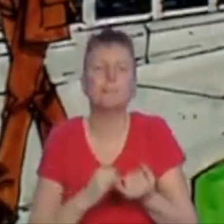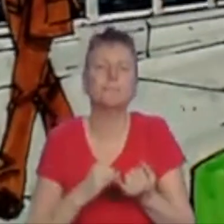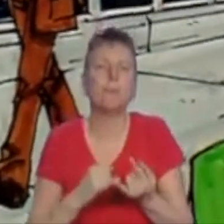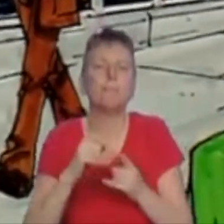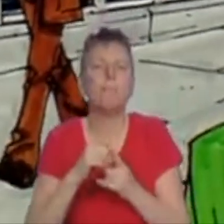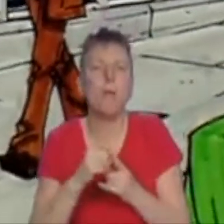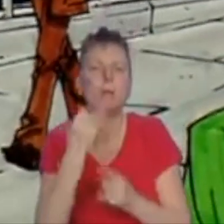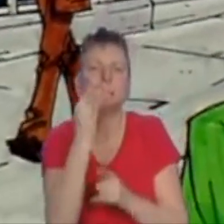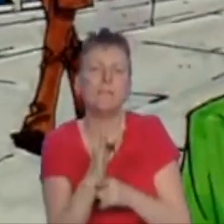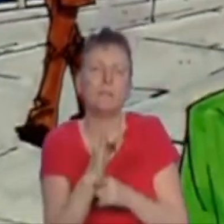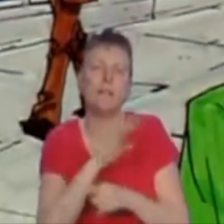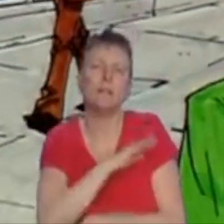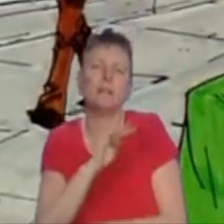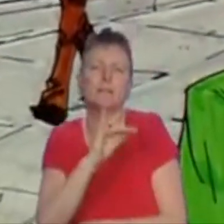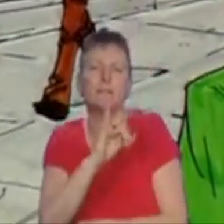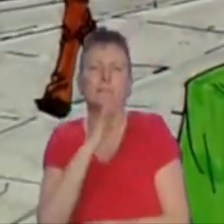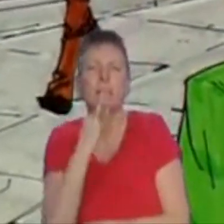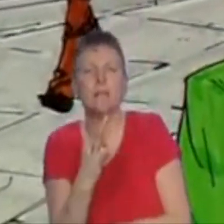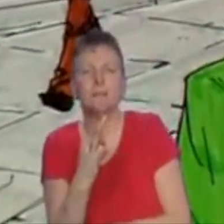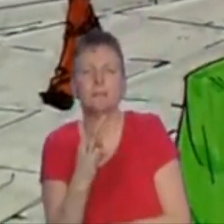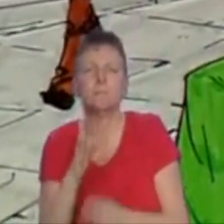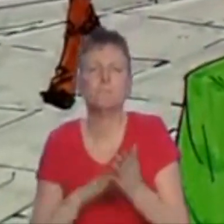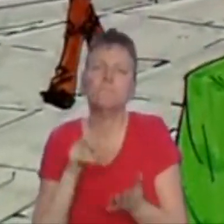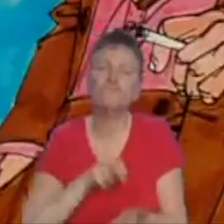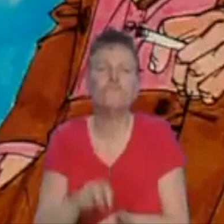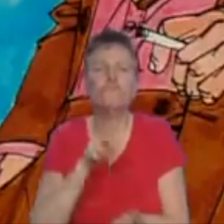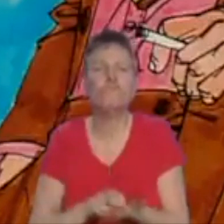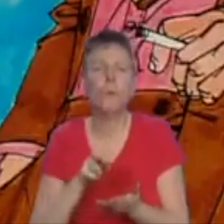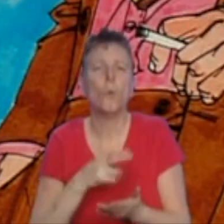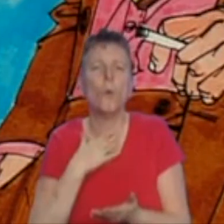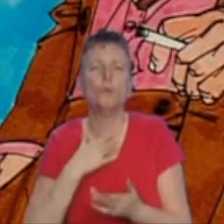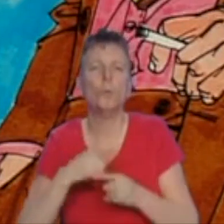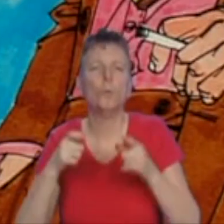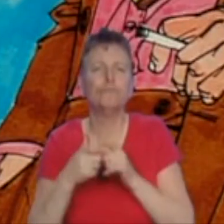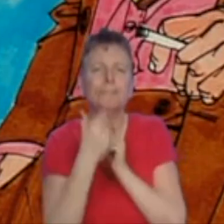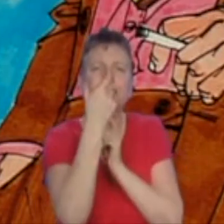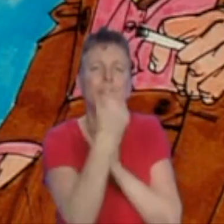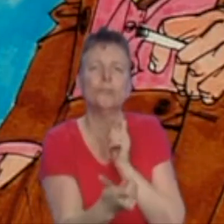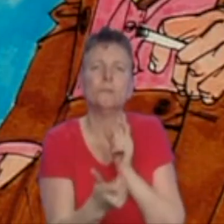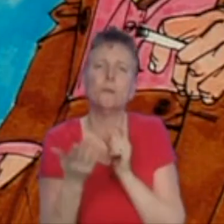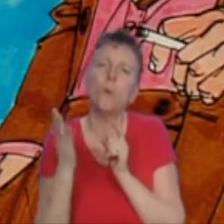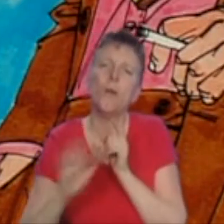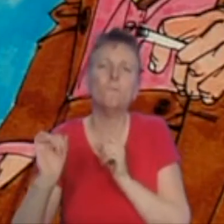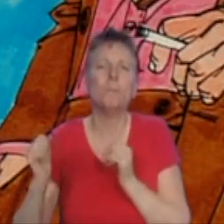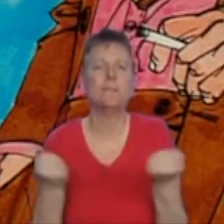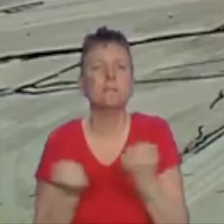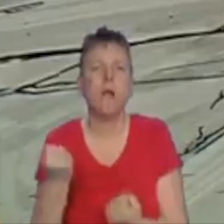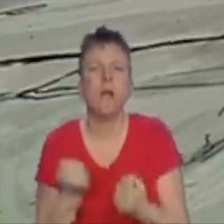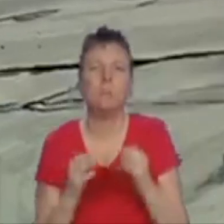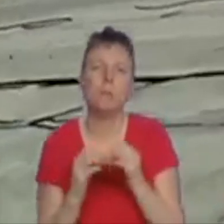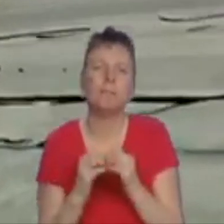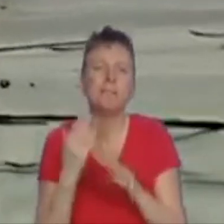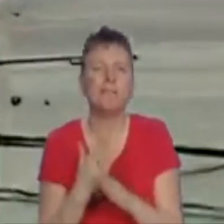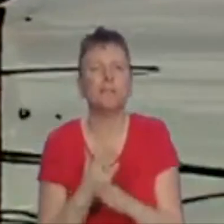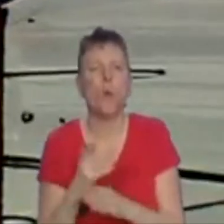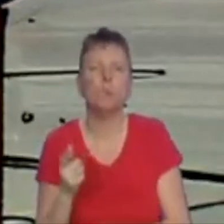over Waterloo Bridge on the way from his car to his BBC job at Bush House. Markov was walking past a bus stop when he felt a sharp thrust against